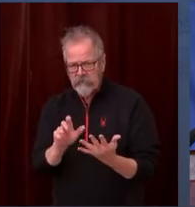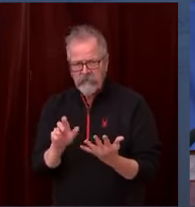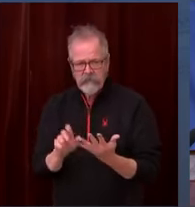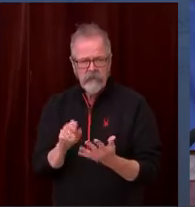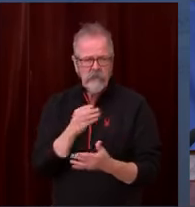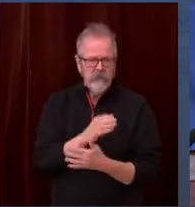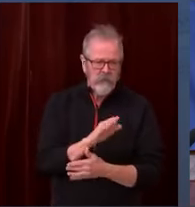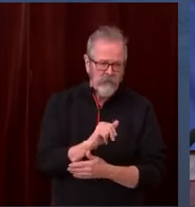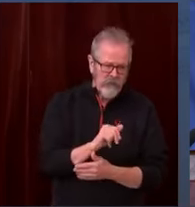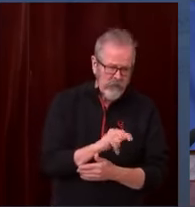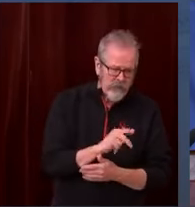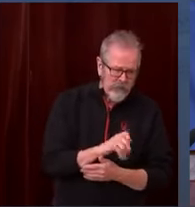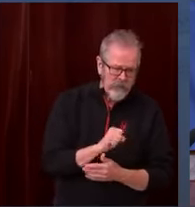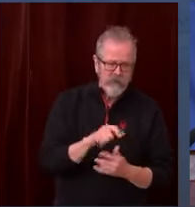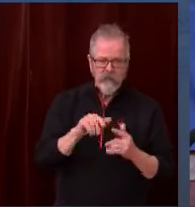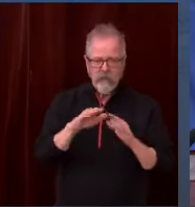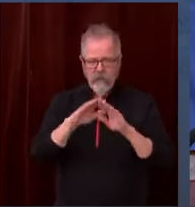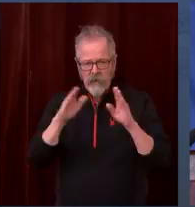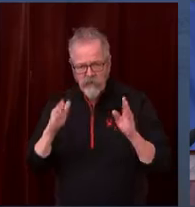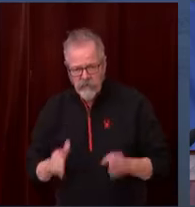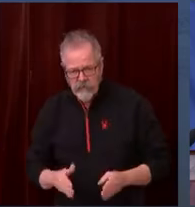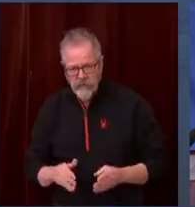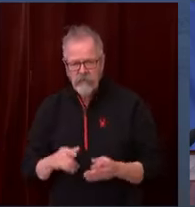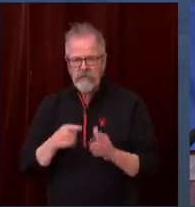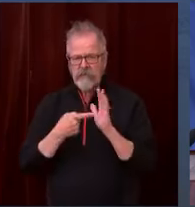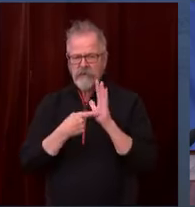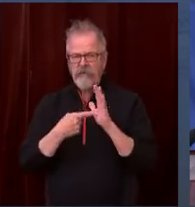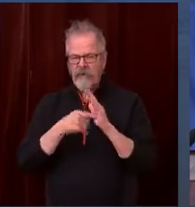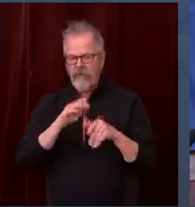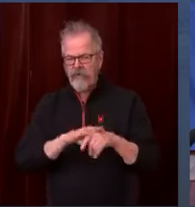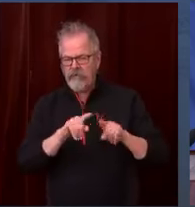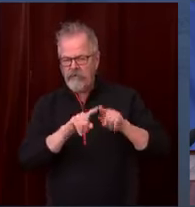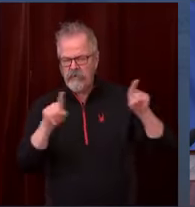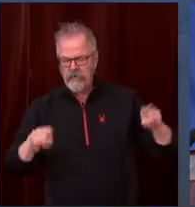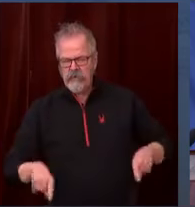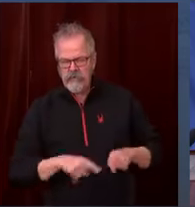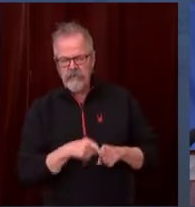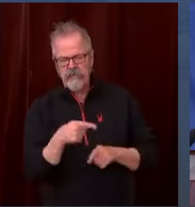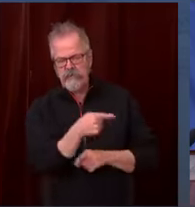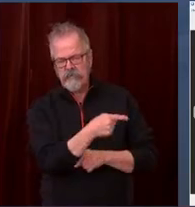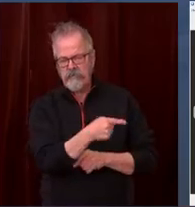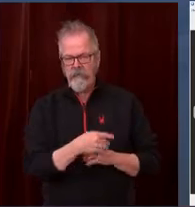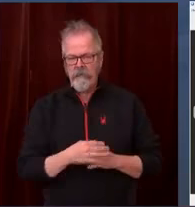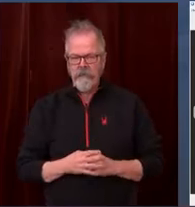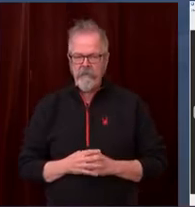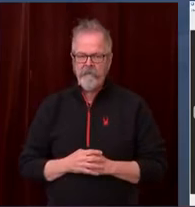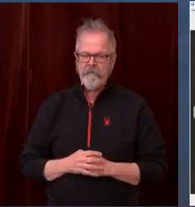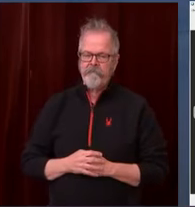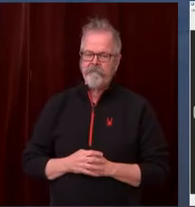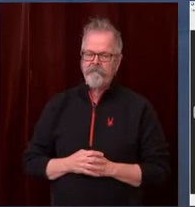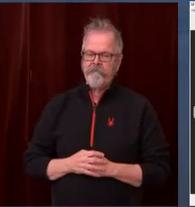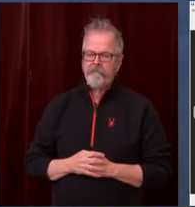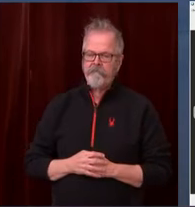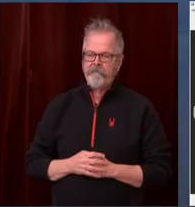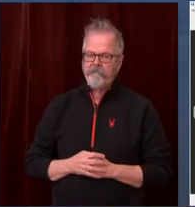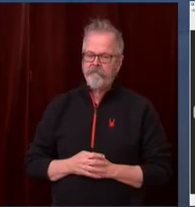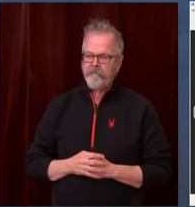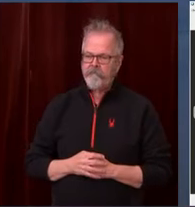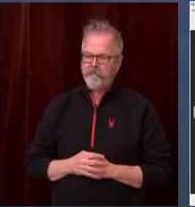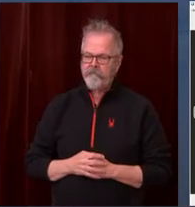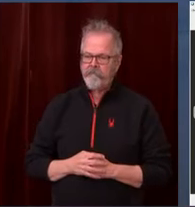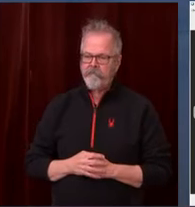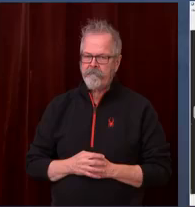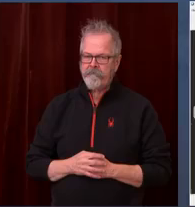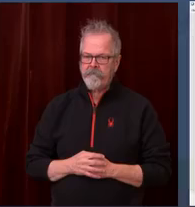communities. I think we have on our screen here some of the items we'll be supporting. These are only some of the ways that